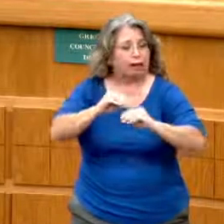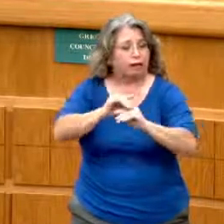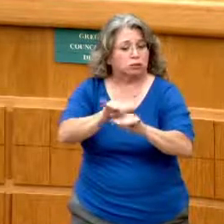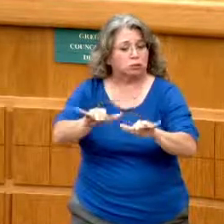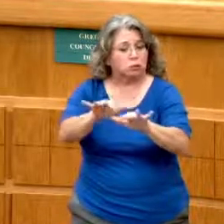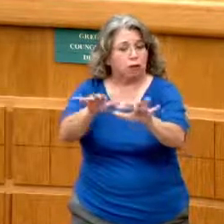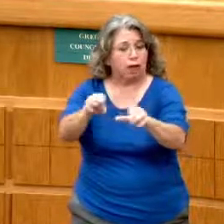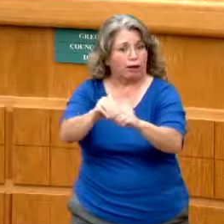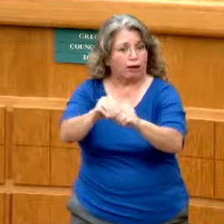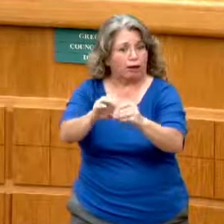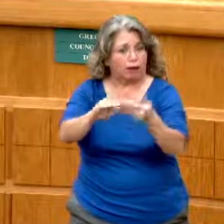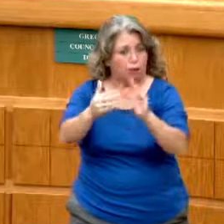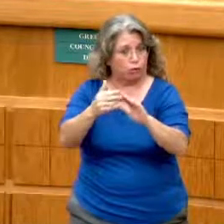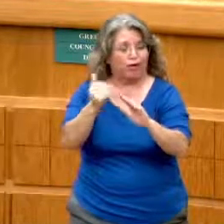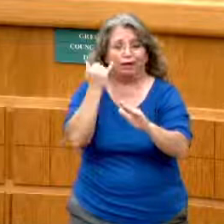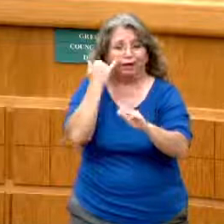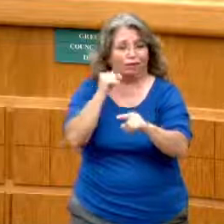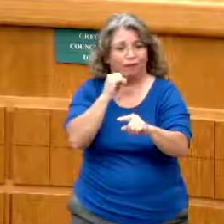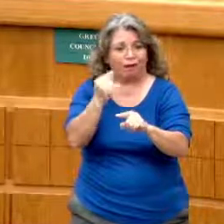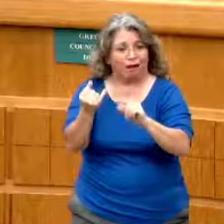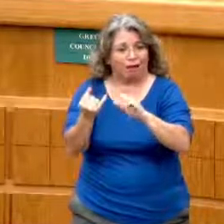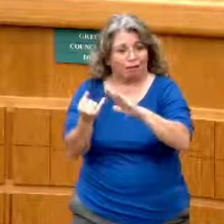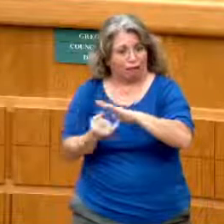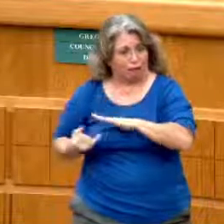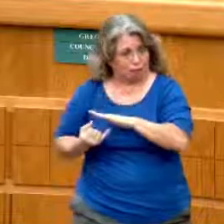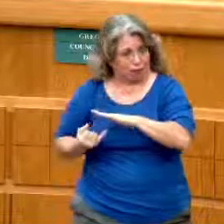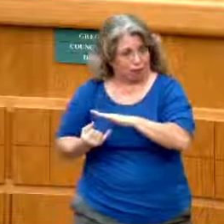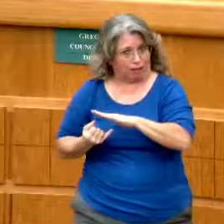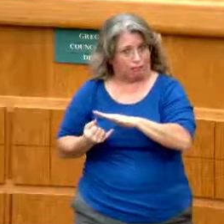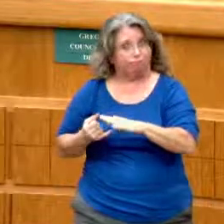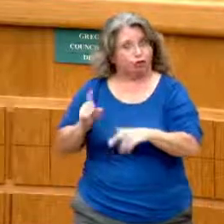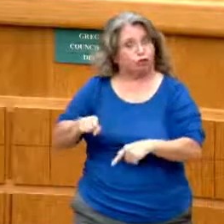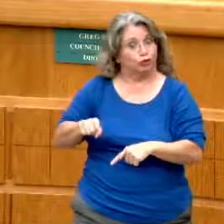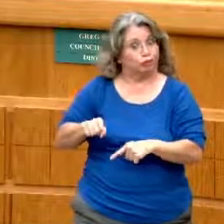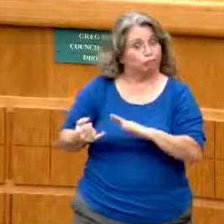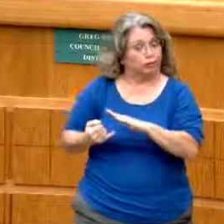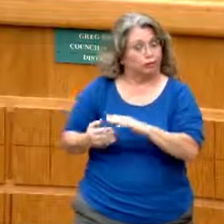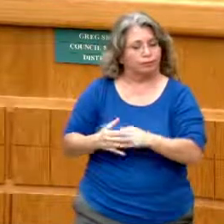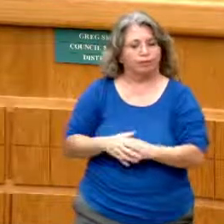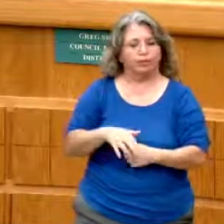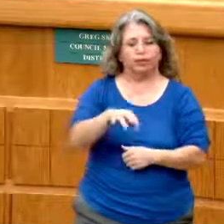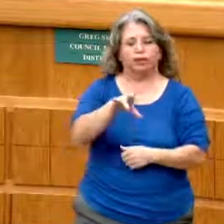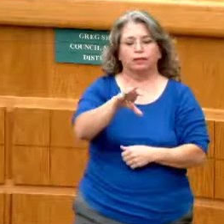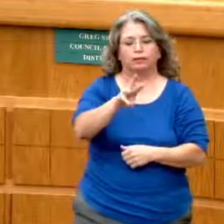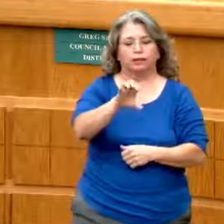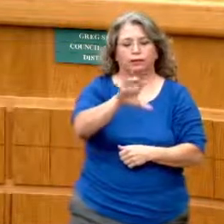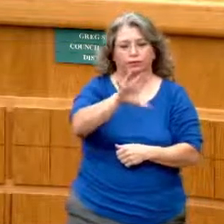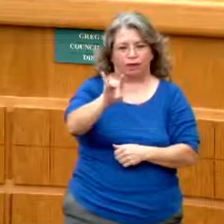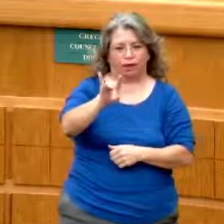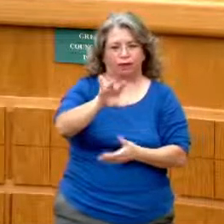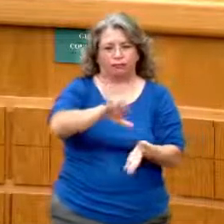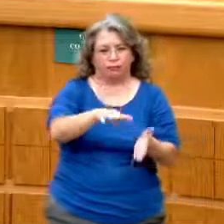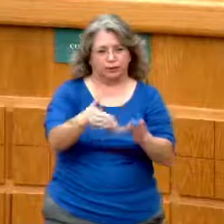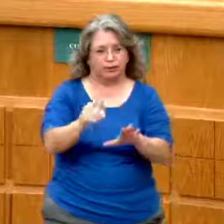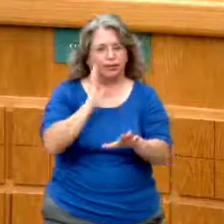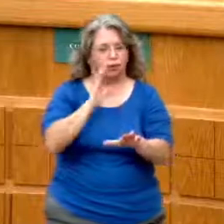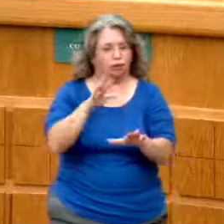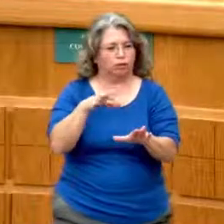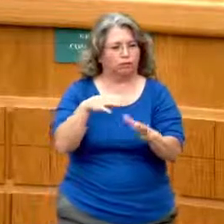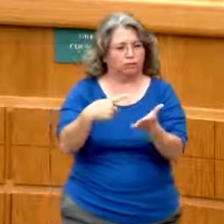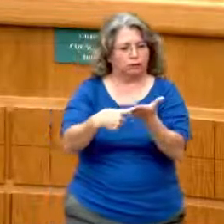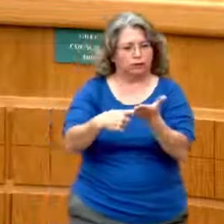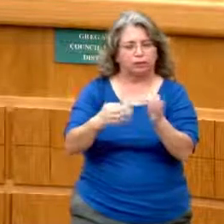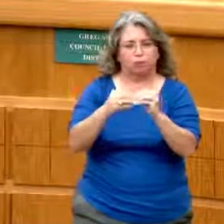they're not isolating like they should be. 658 deaths that I'll talk more about, for a total of